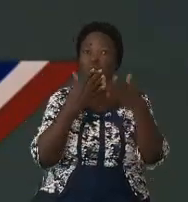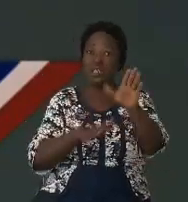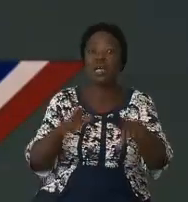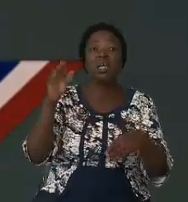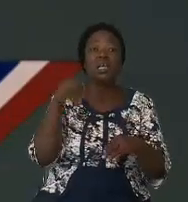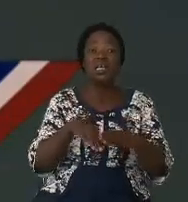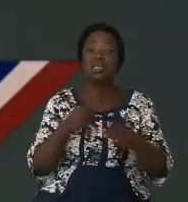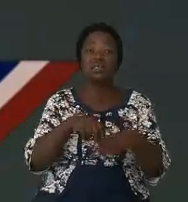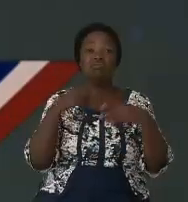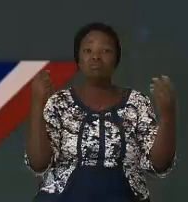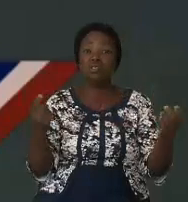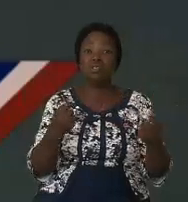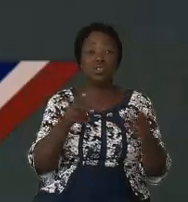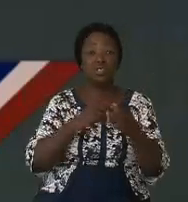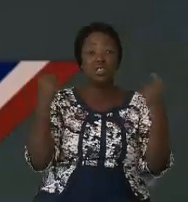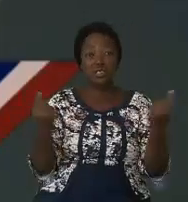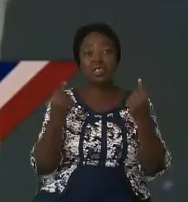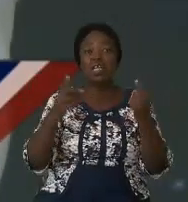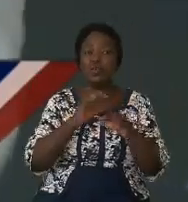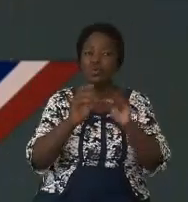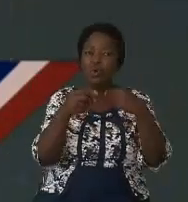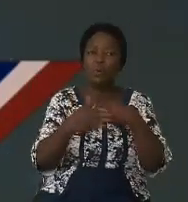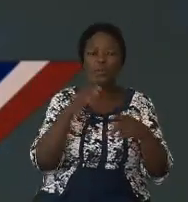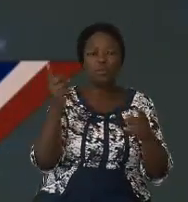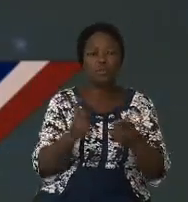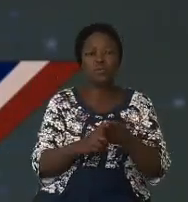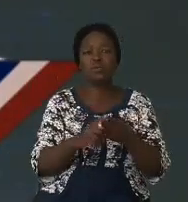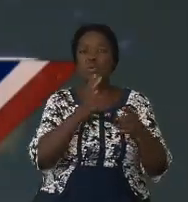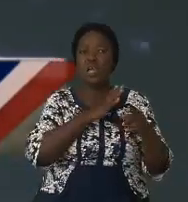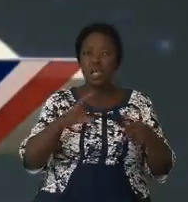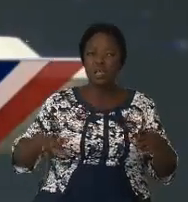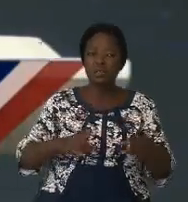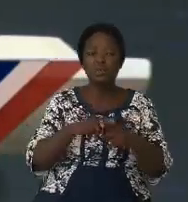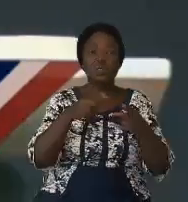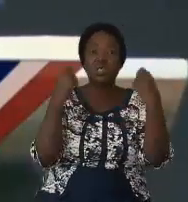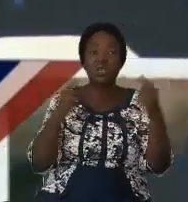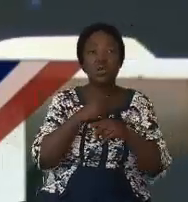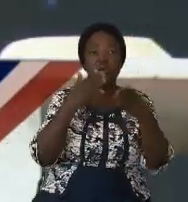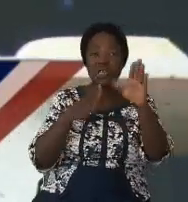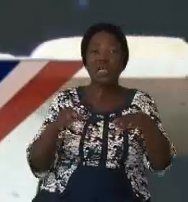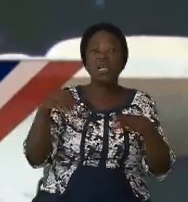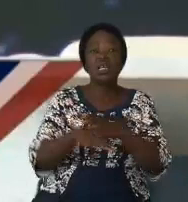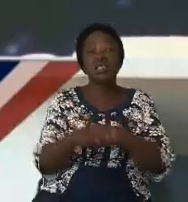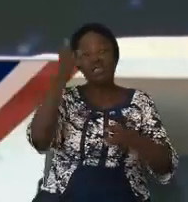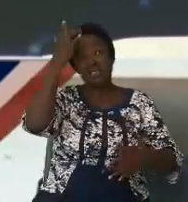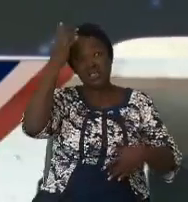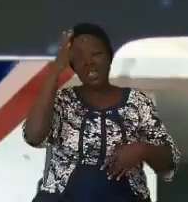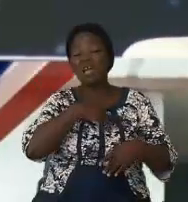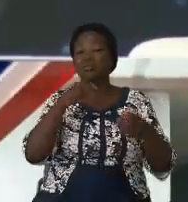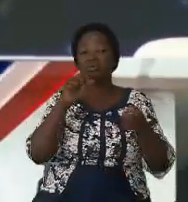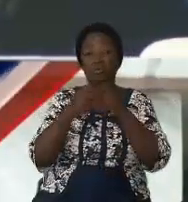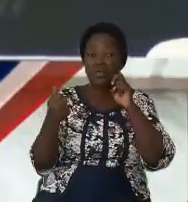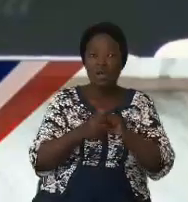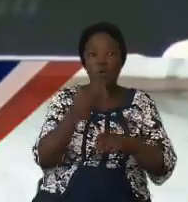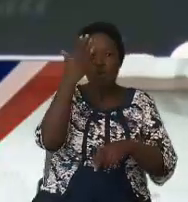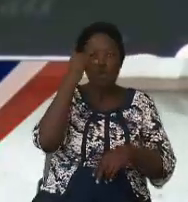to Egypt, well, you will die in slavery. If you go back to crime, you will die in sickness